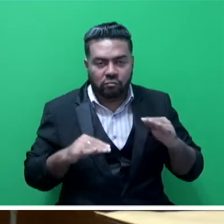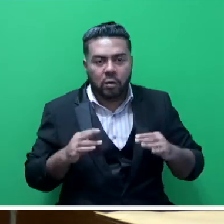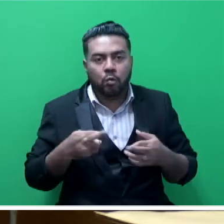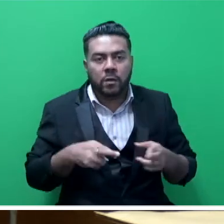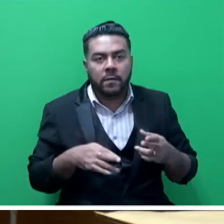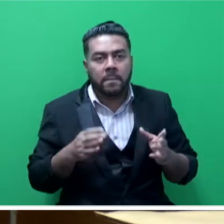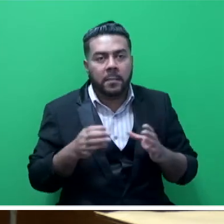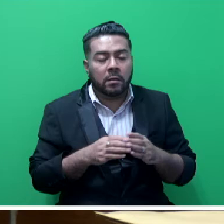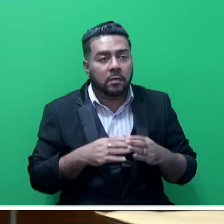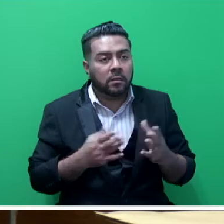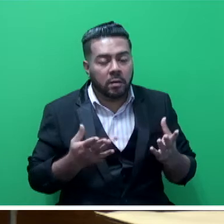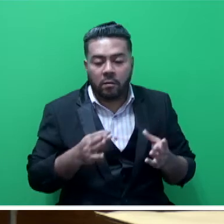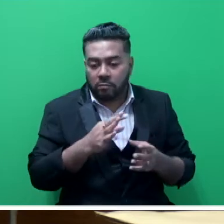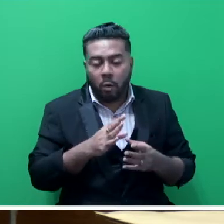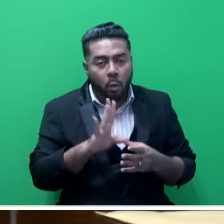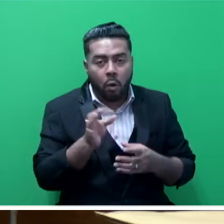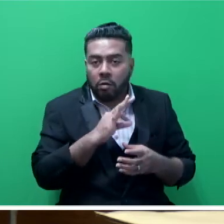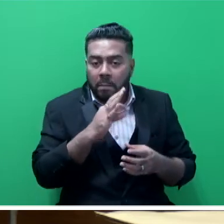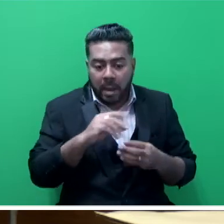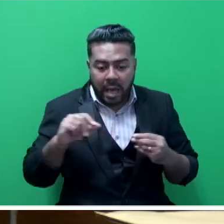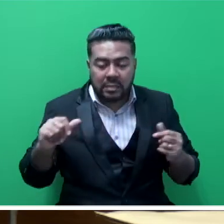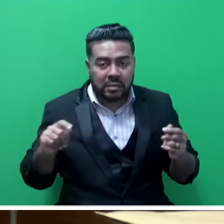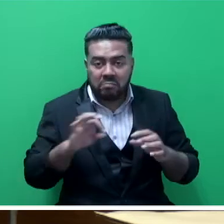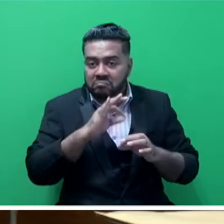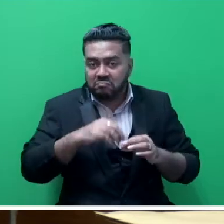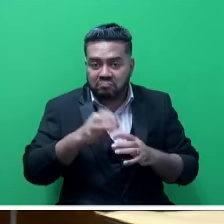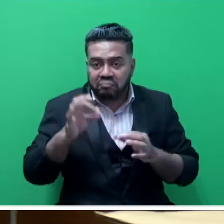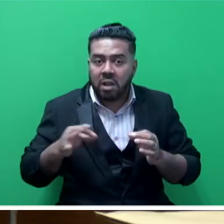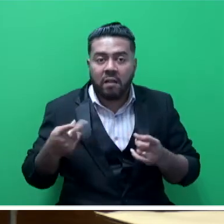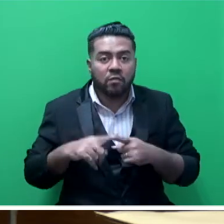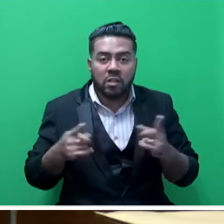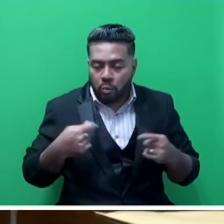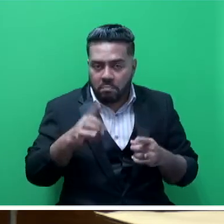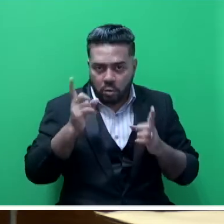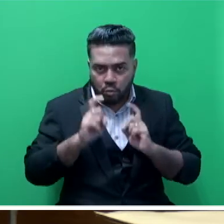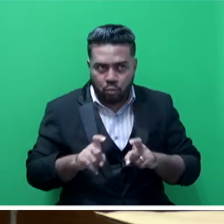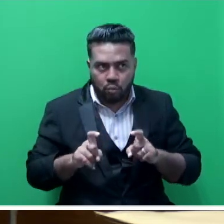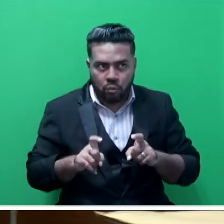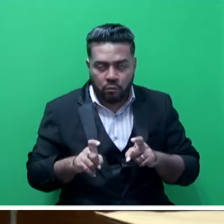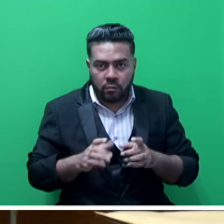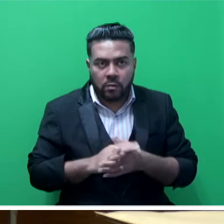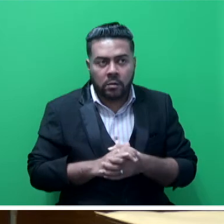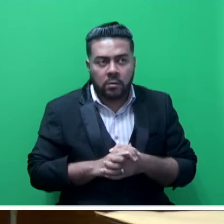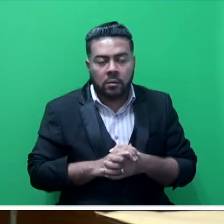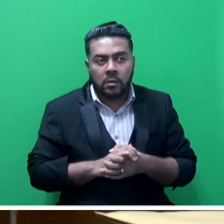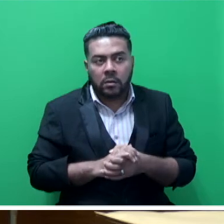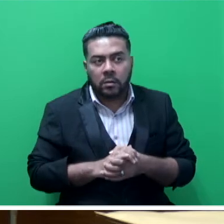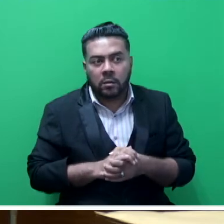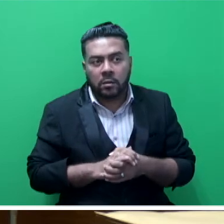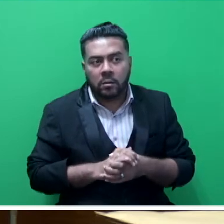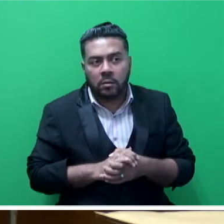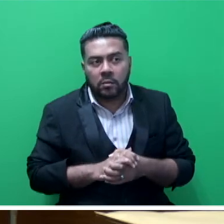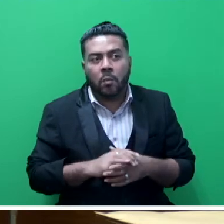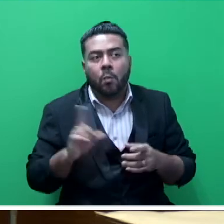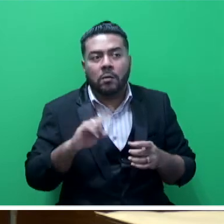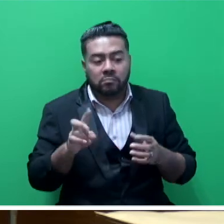The flora and fauna will be intact. How many meters from each of the bank they need to desilt, what volume